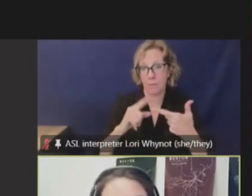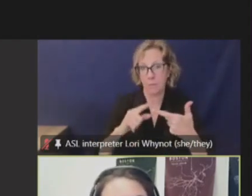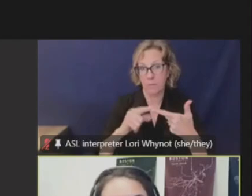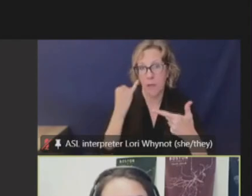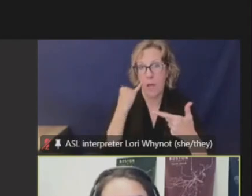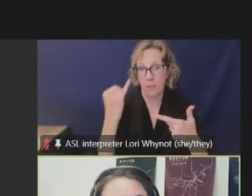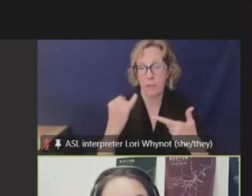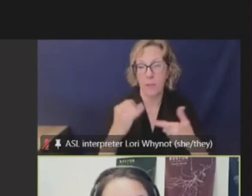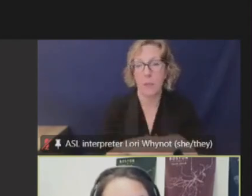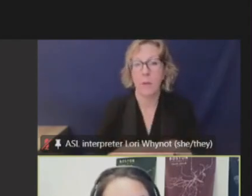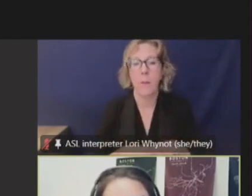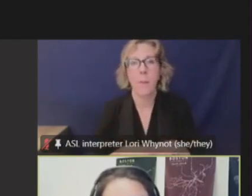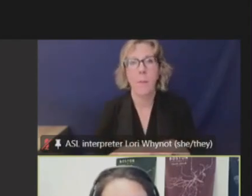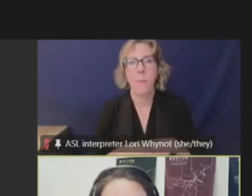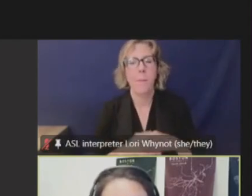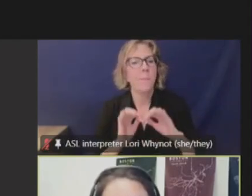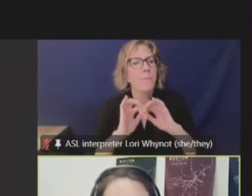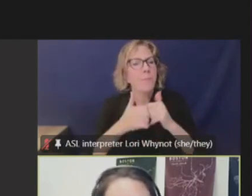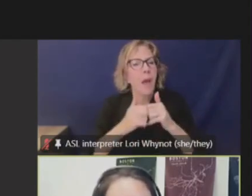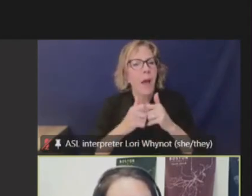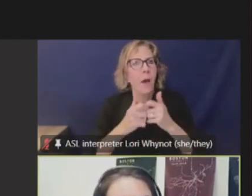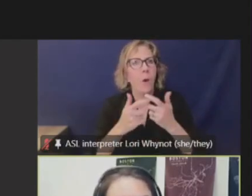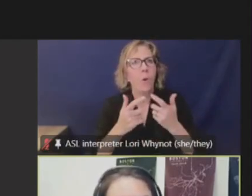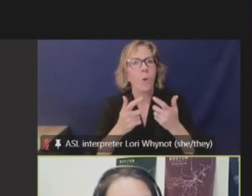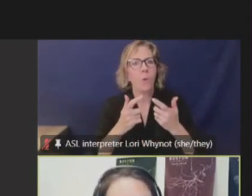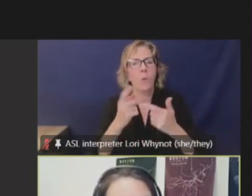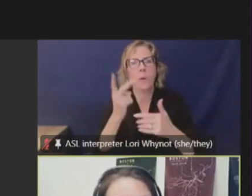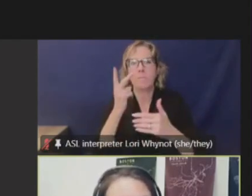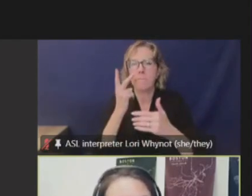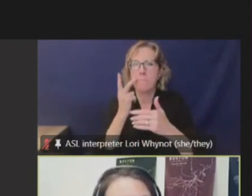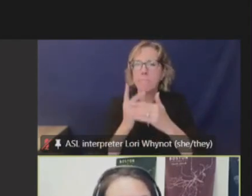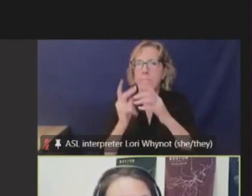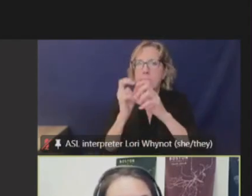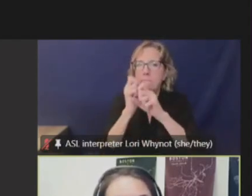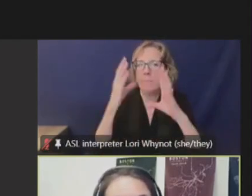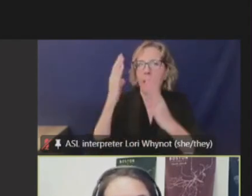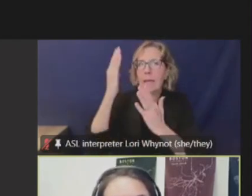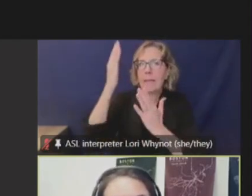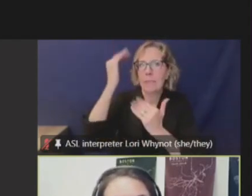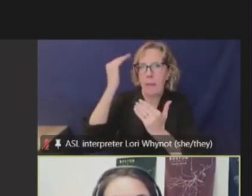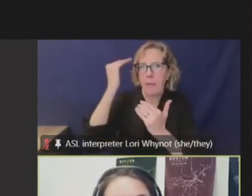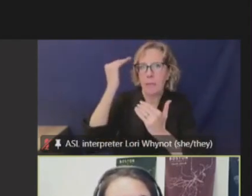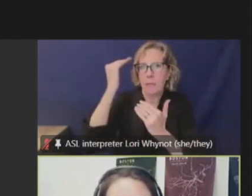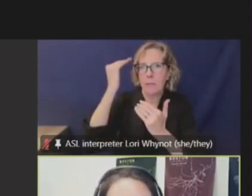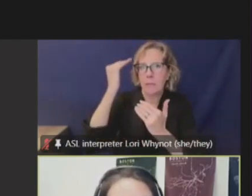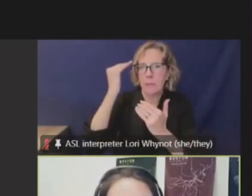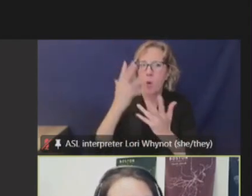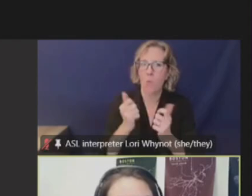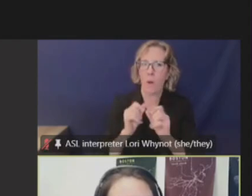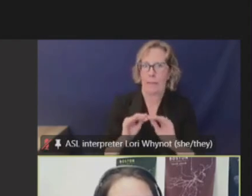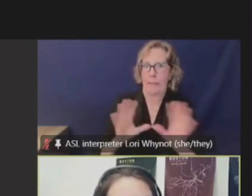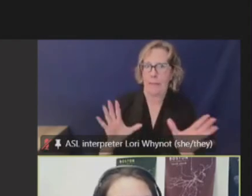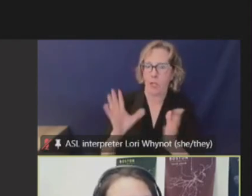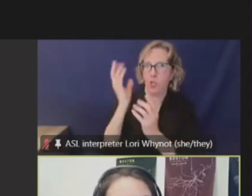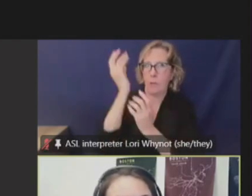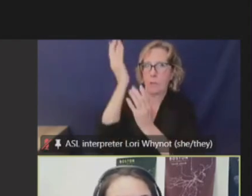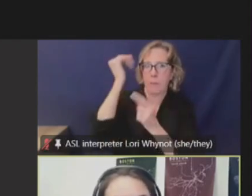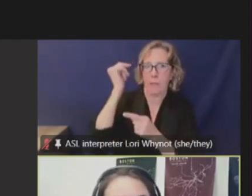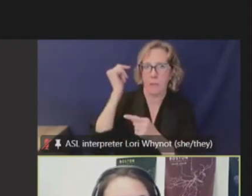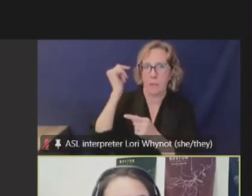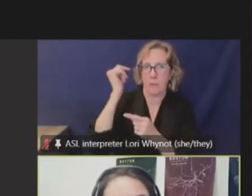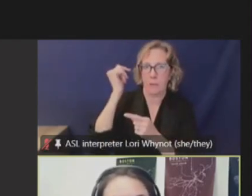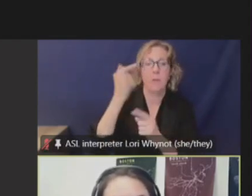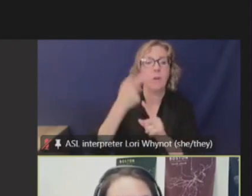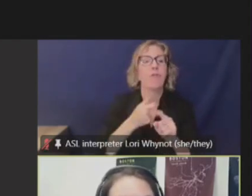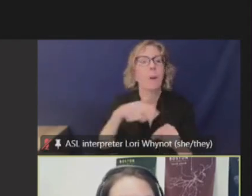clear and predictable expectations when it comes to what we ask for developers to do